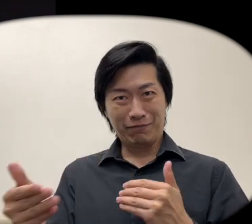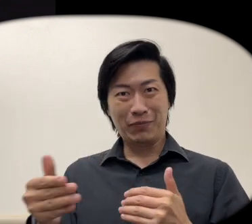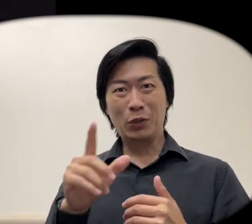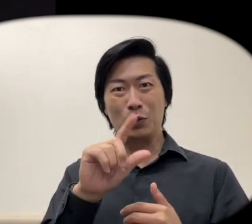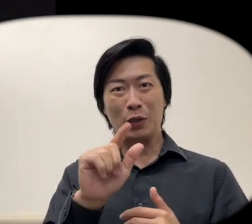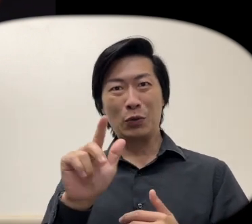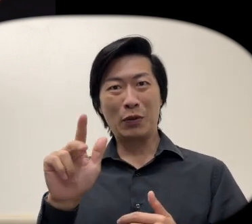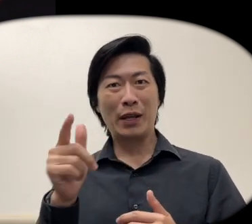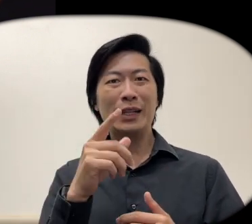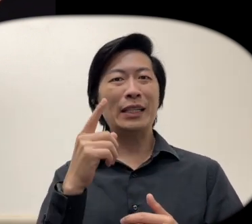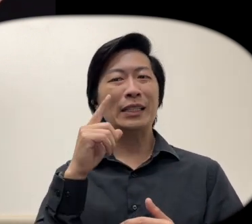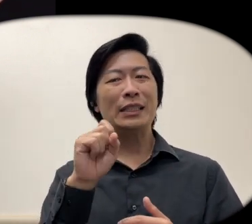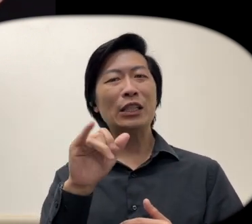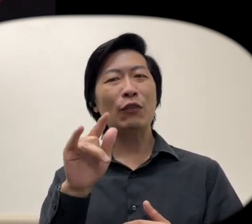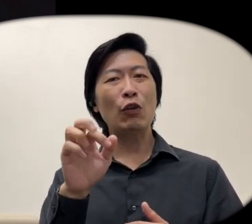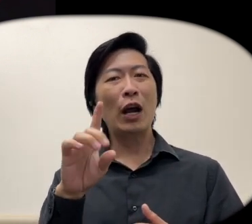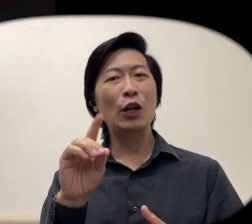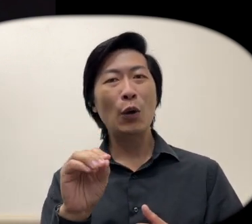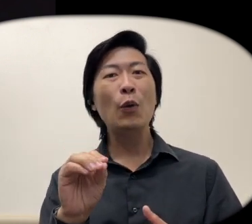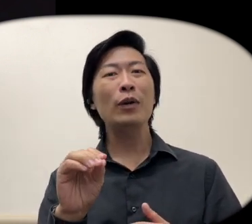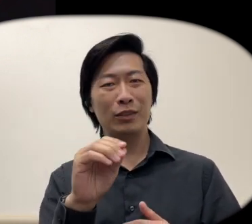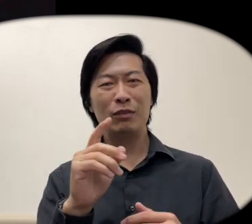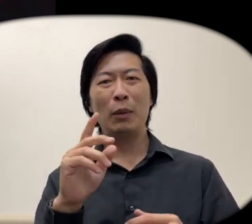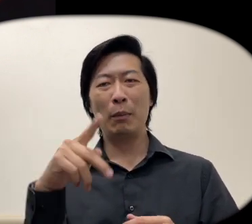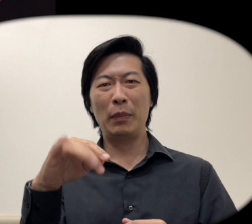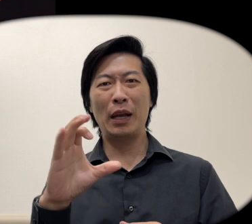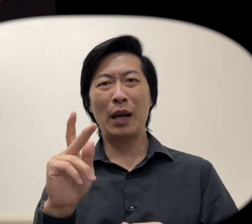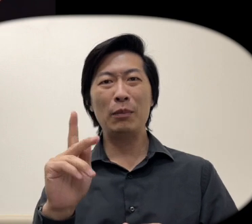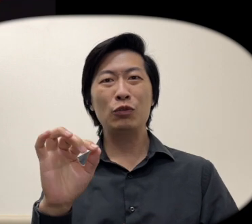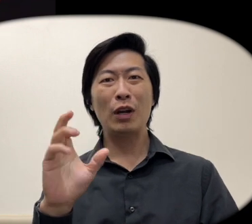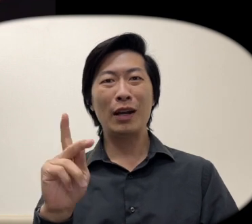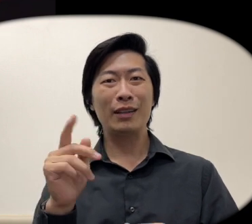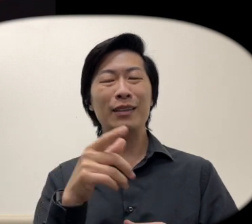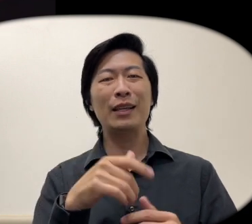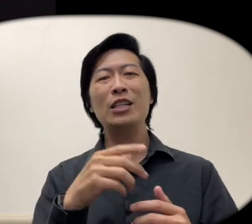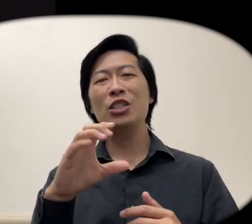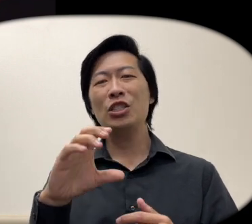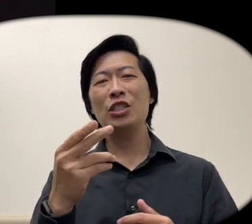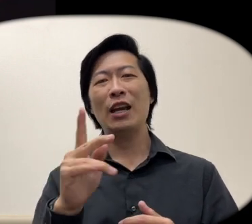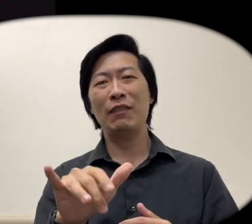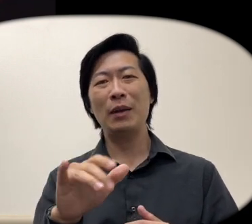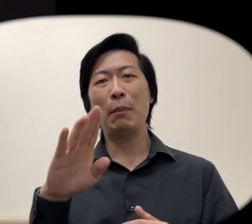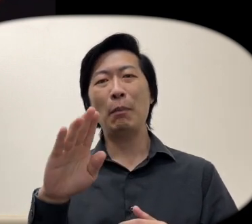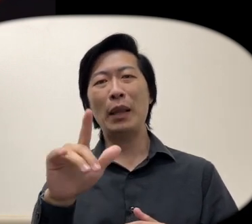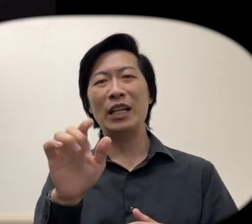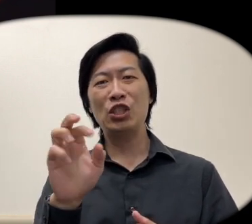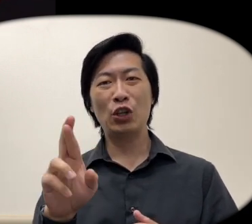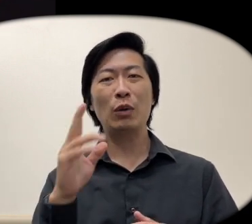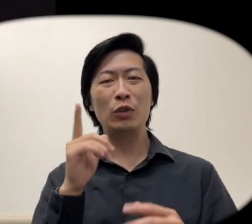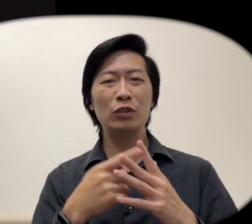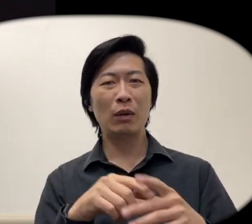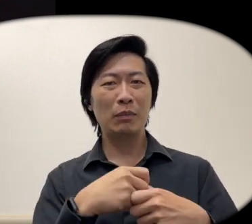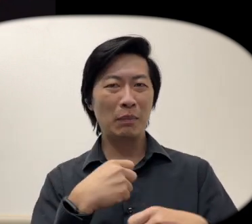They have the Silverado EV work truck coming out, and the production is currently underway. They have the Chevy Blazer EV, which is going to start production this